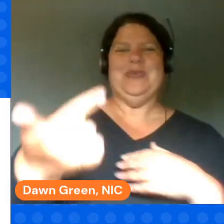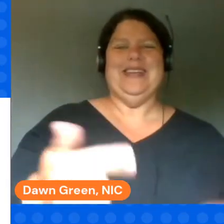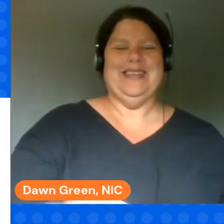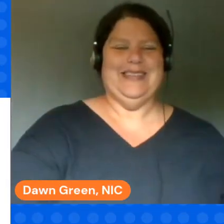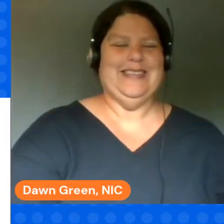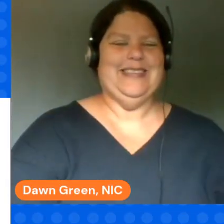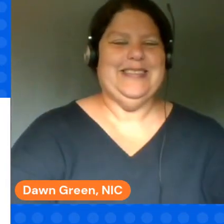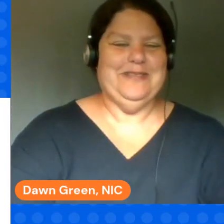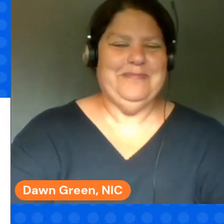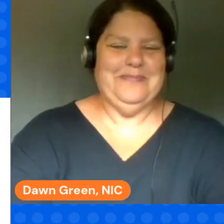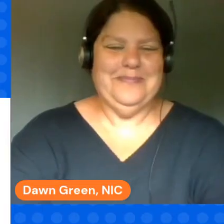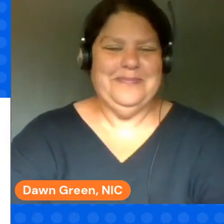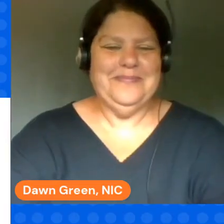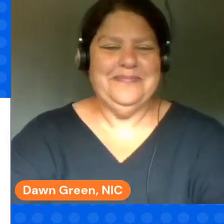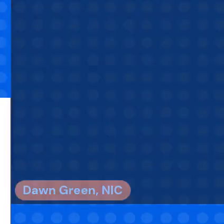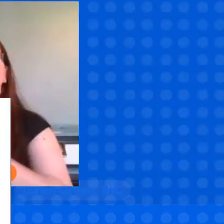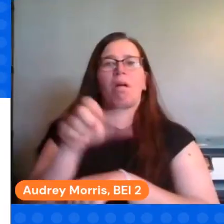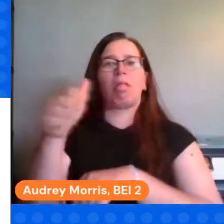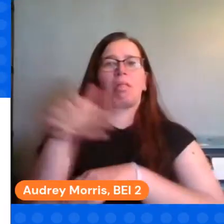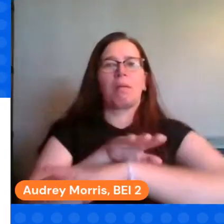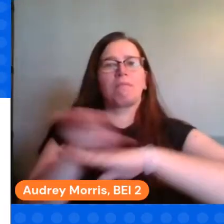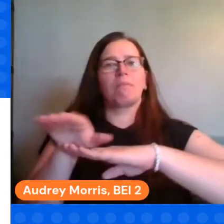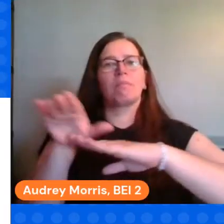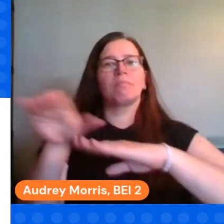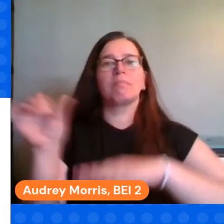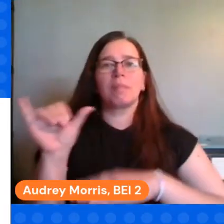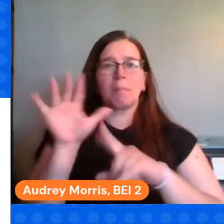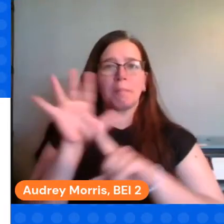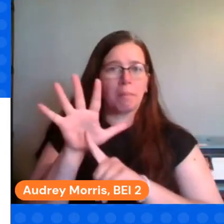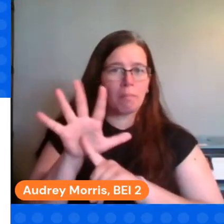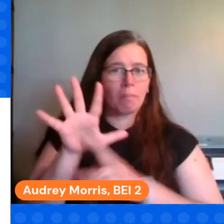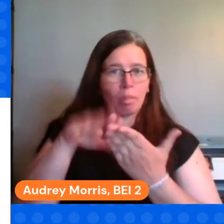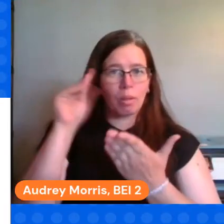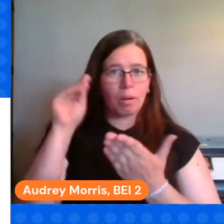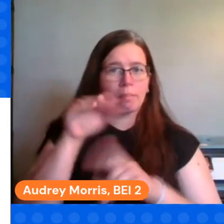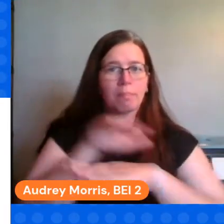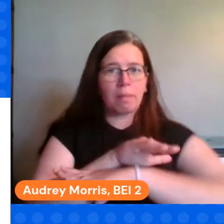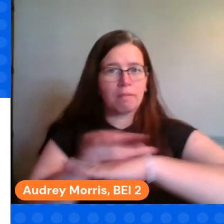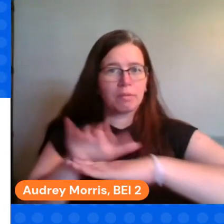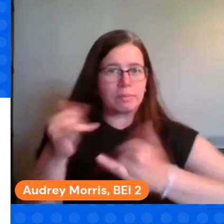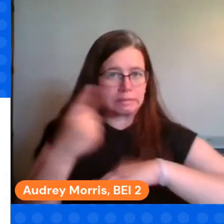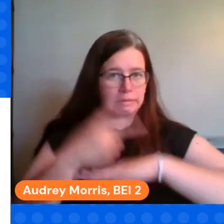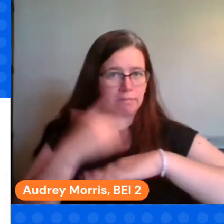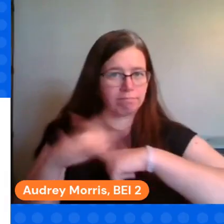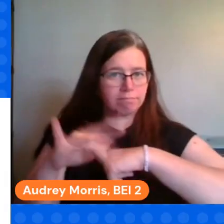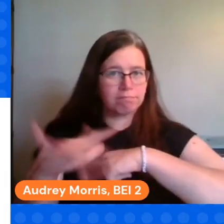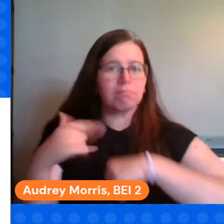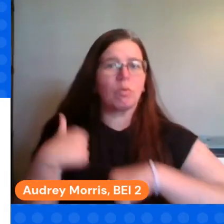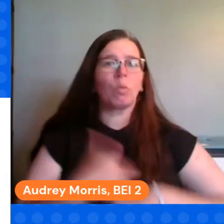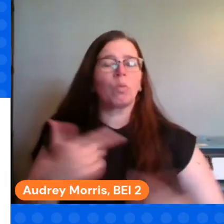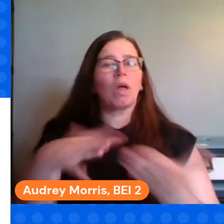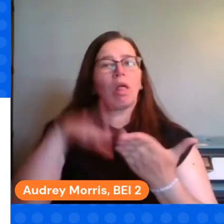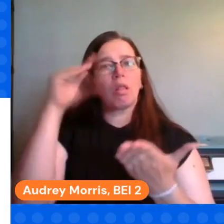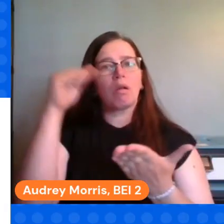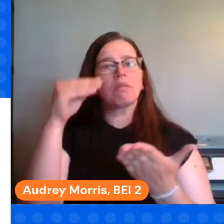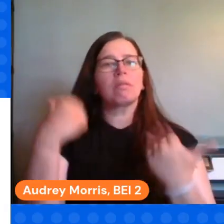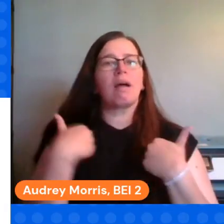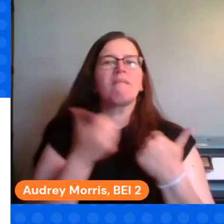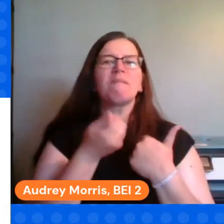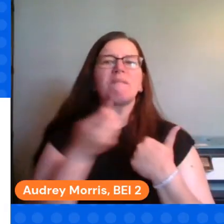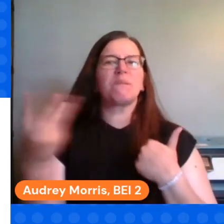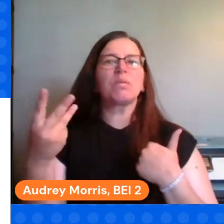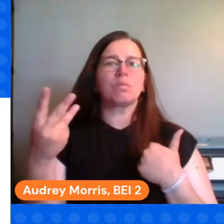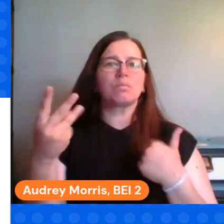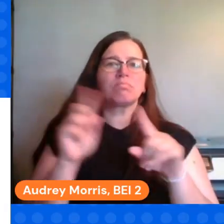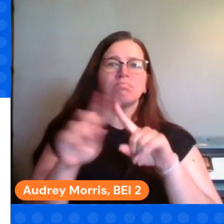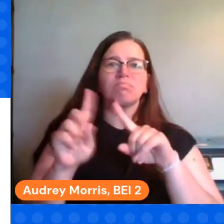Classroom, Microsoft Teams. There's a lot of popular learning platforms out there today. And we've learned that there is fairly wide support